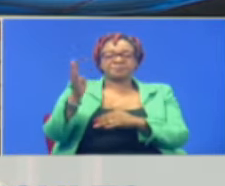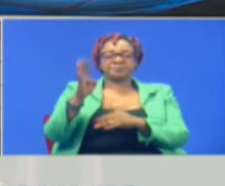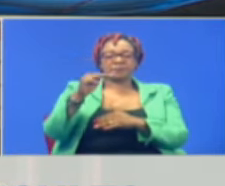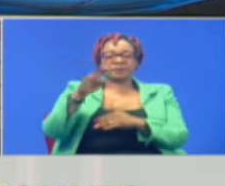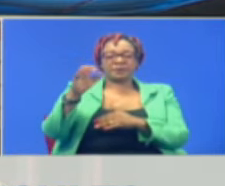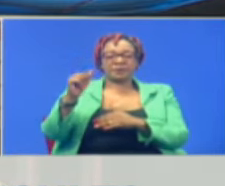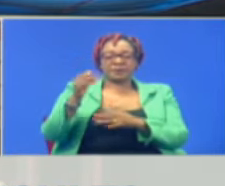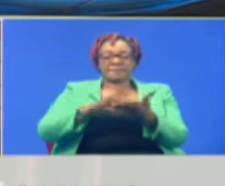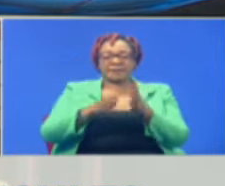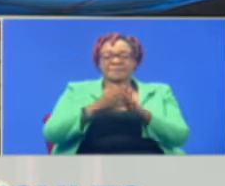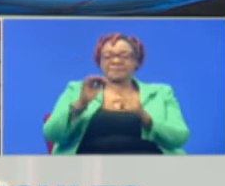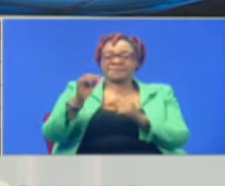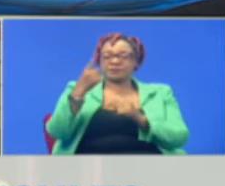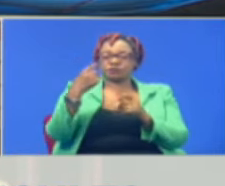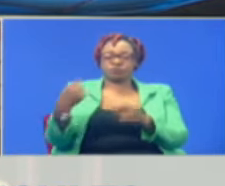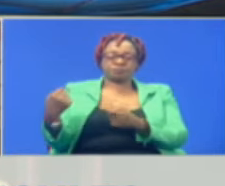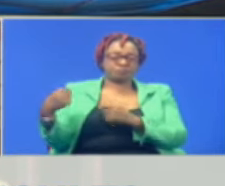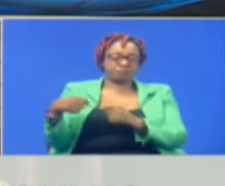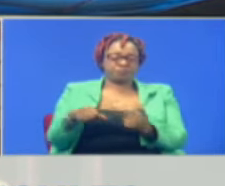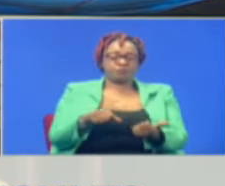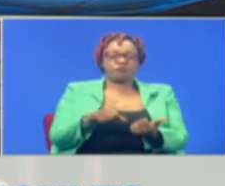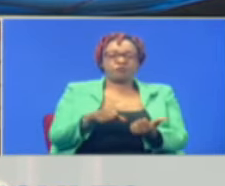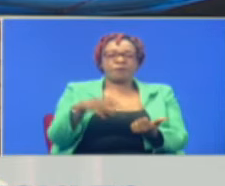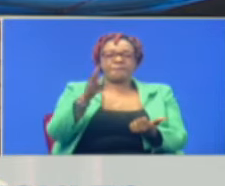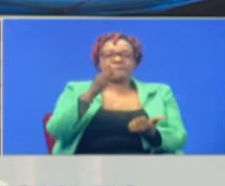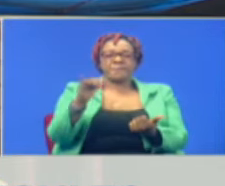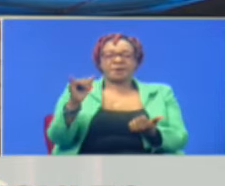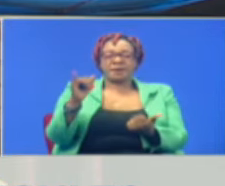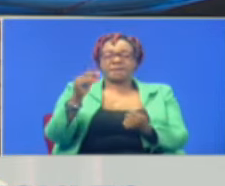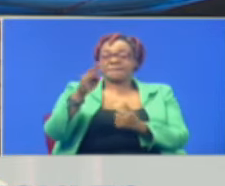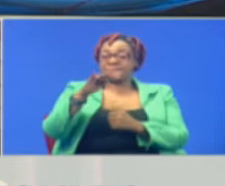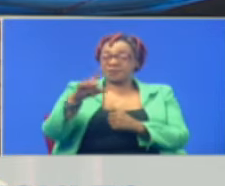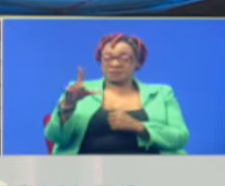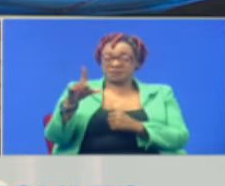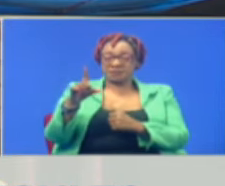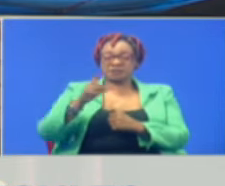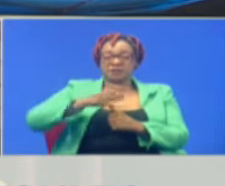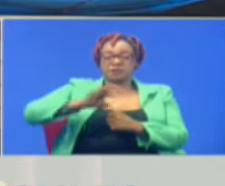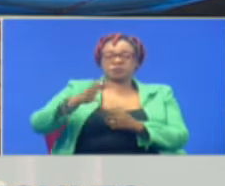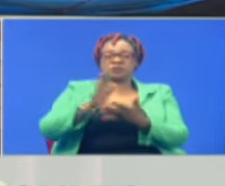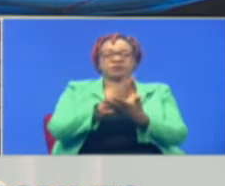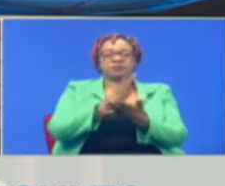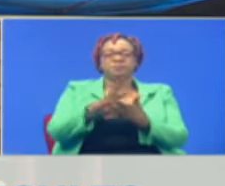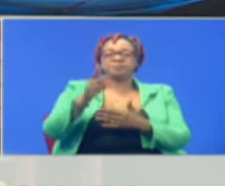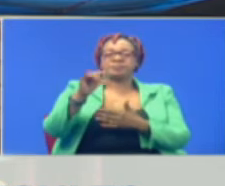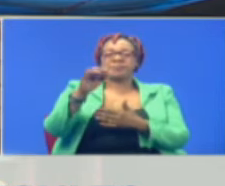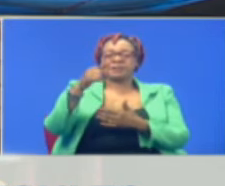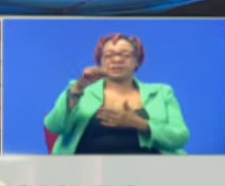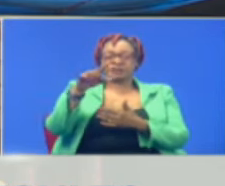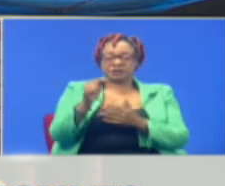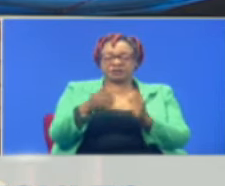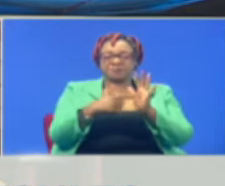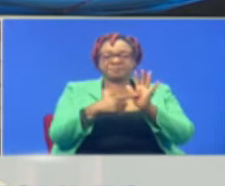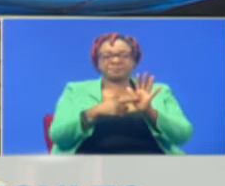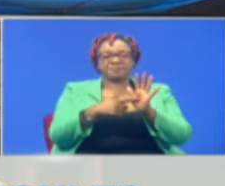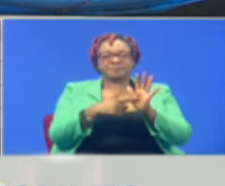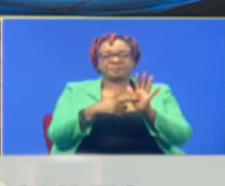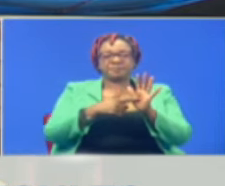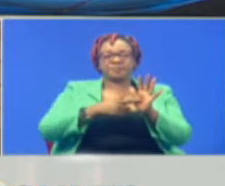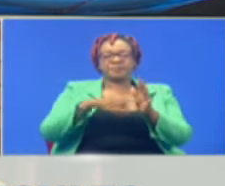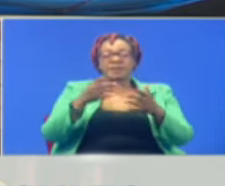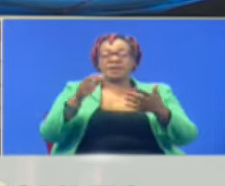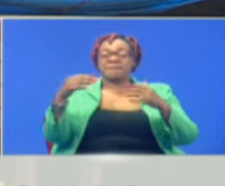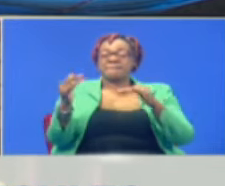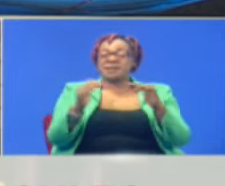first to shoot down the BBI bill in a chaotic county session. Bridget Sangana reports that the debate, deemed as a